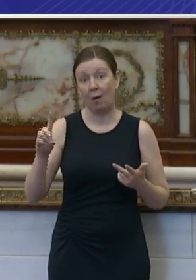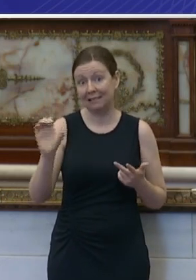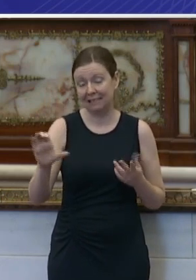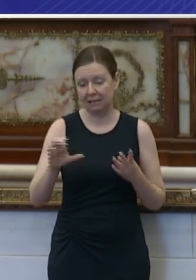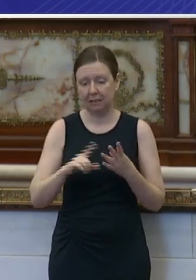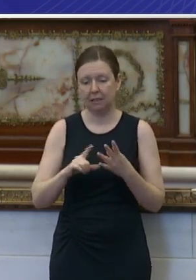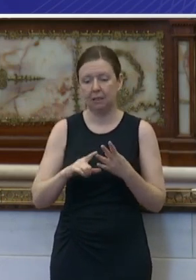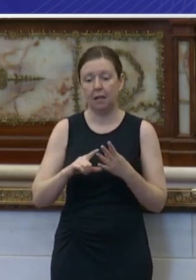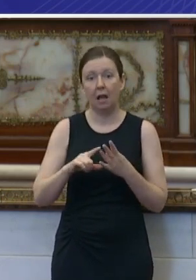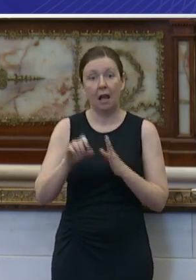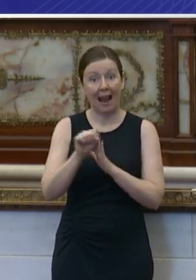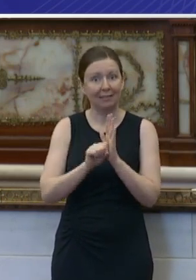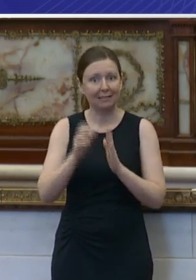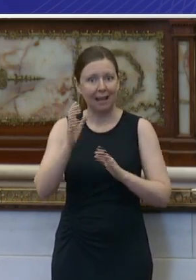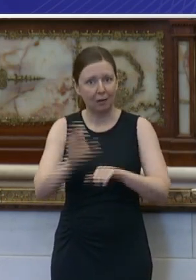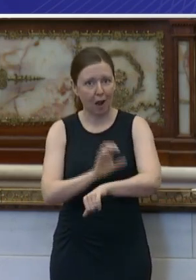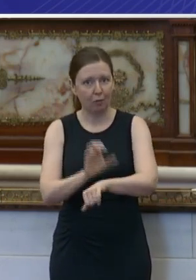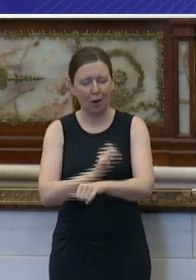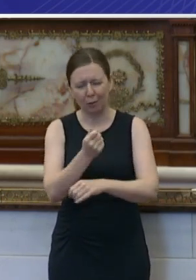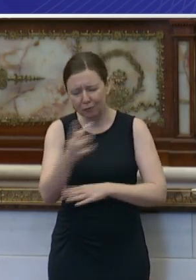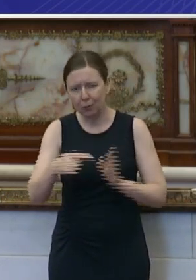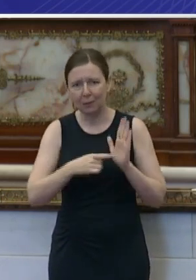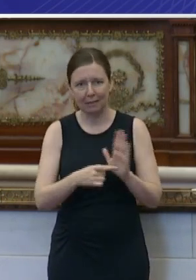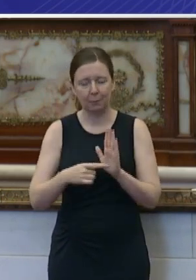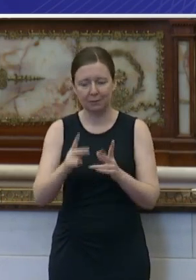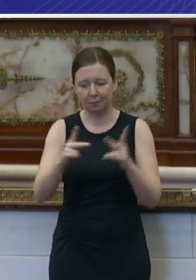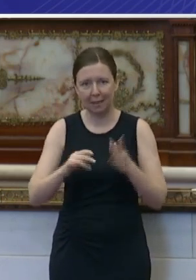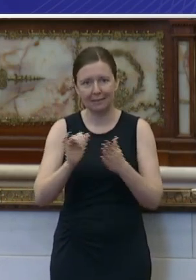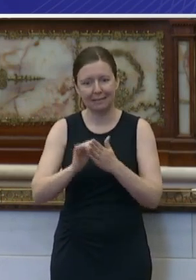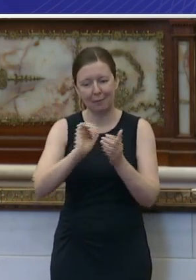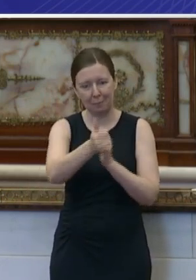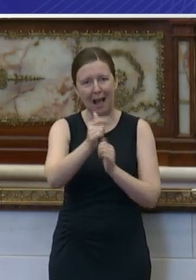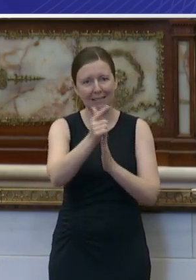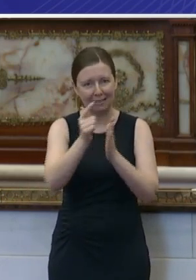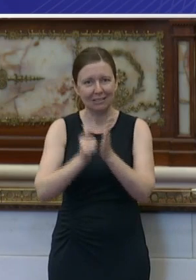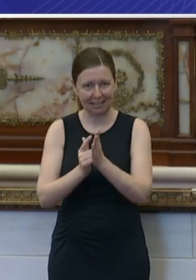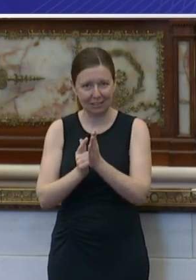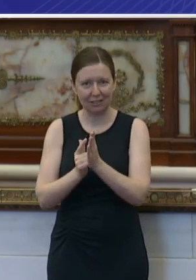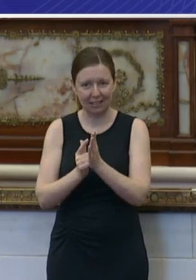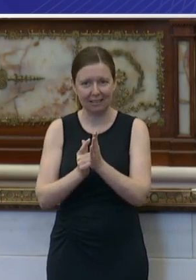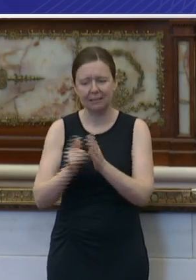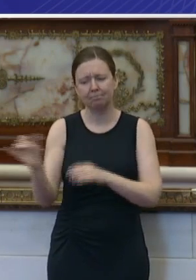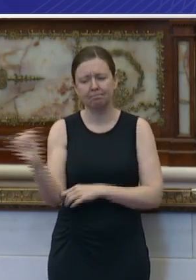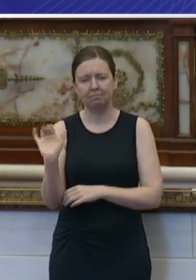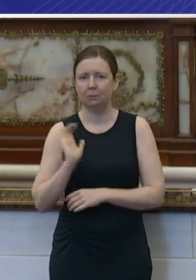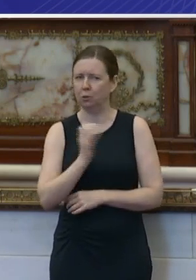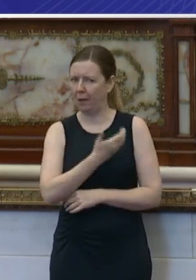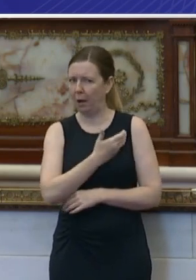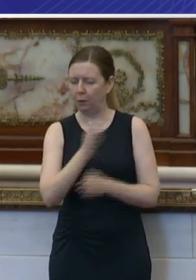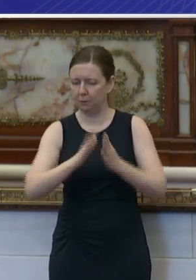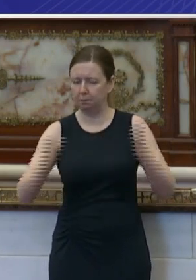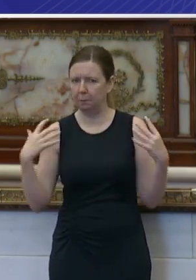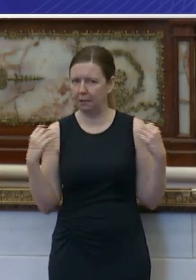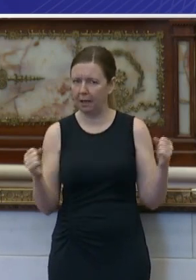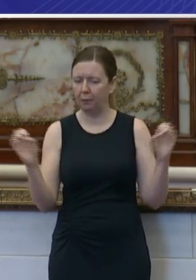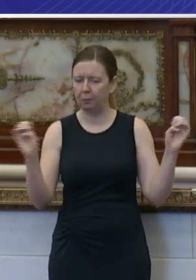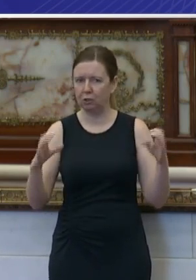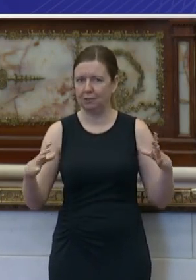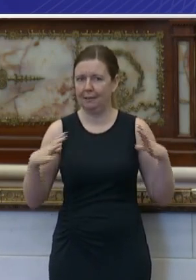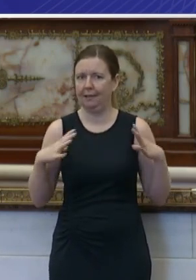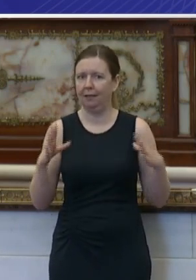and the state of Colorado are just a few examples of places that have passed legislation similar to the public health emergency leave bill